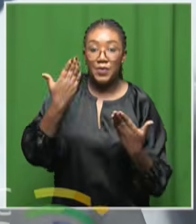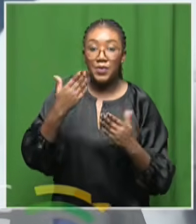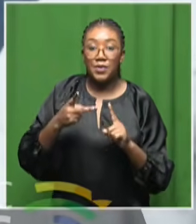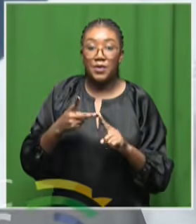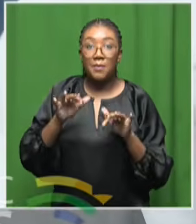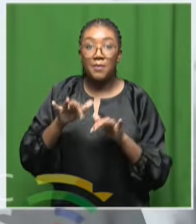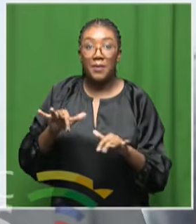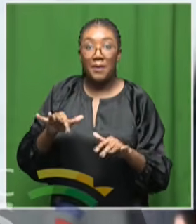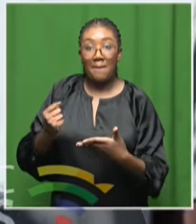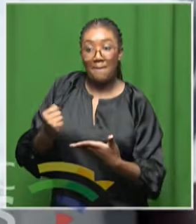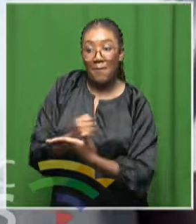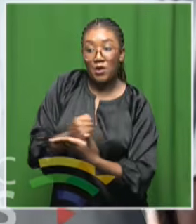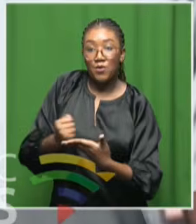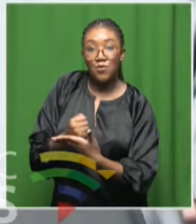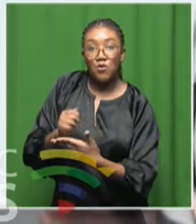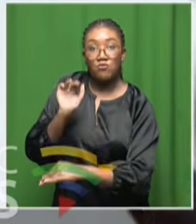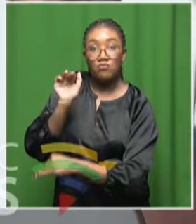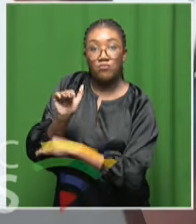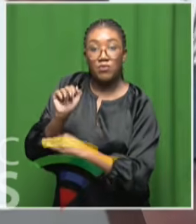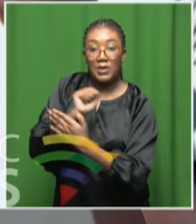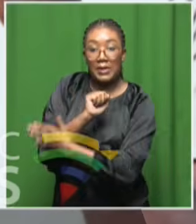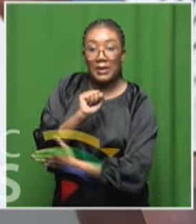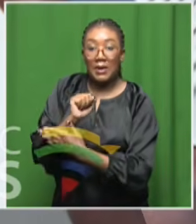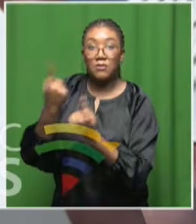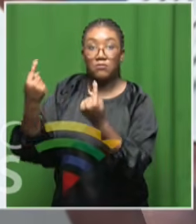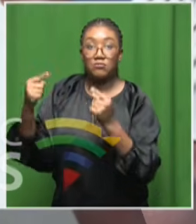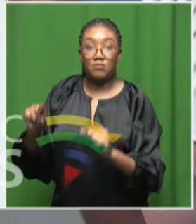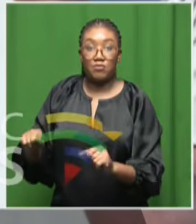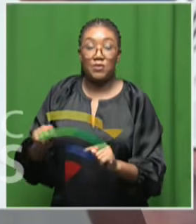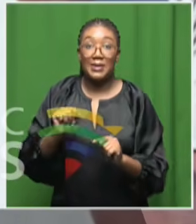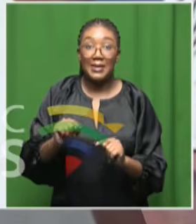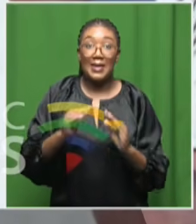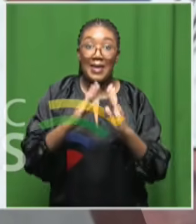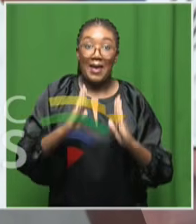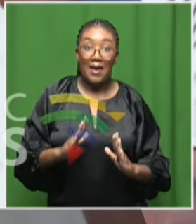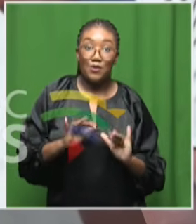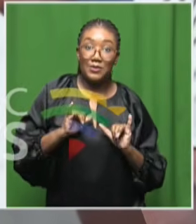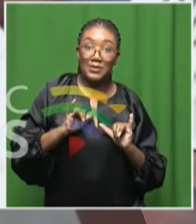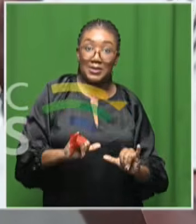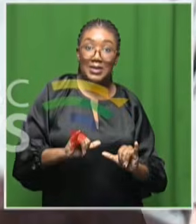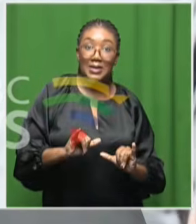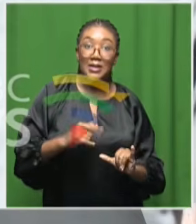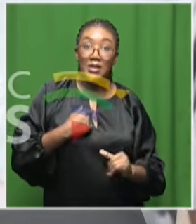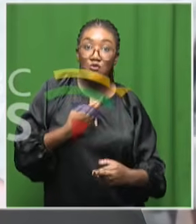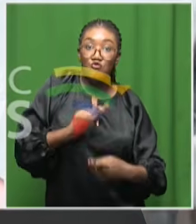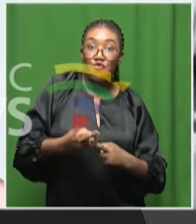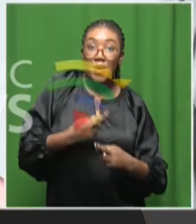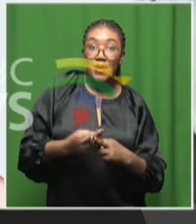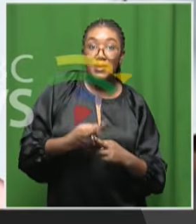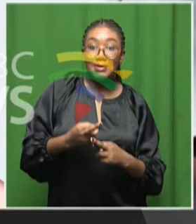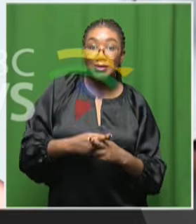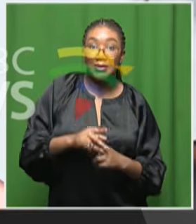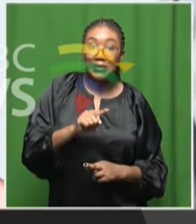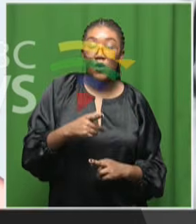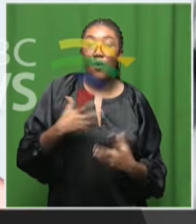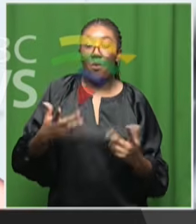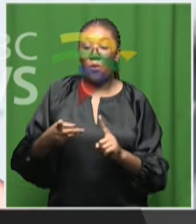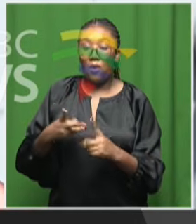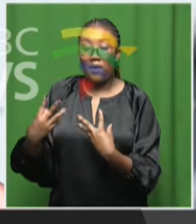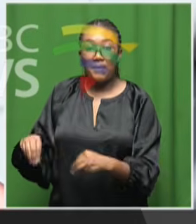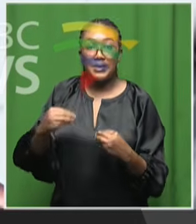we are having people who do not, who are utilizing informal settlements to rent or for business